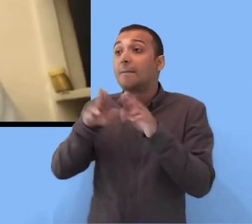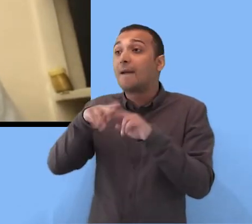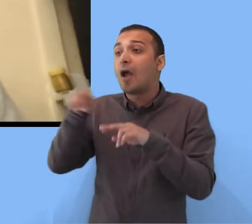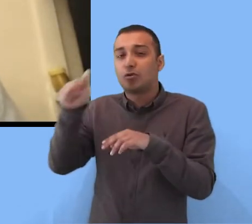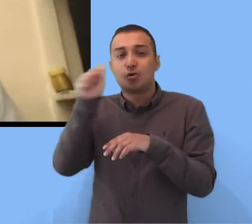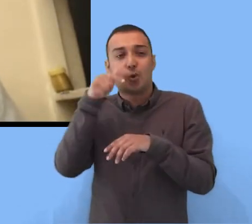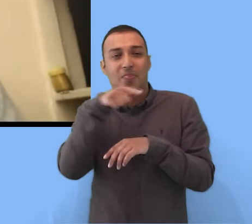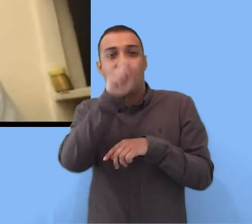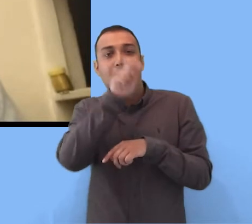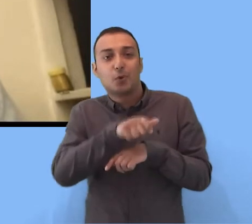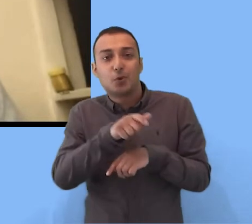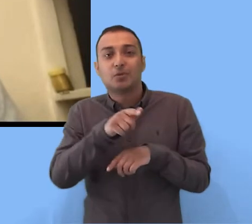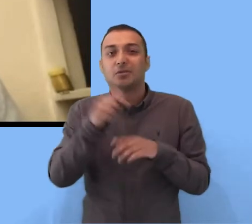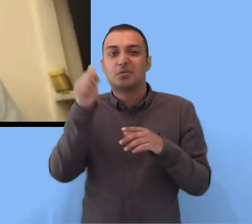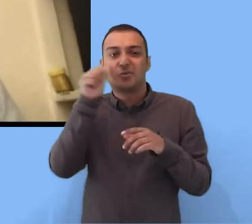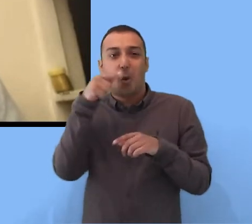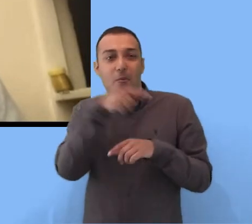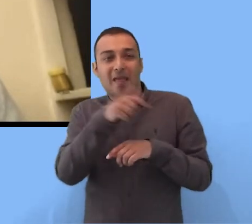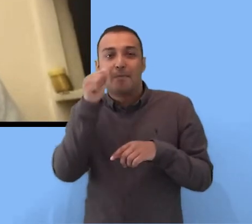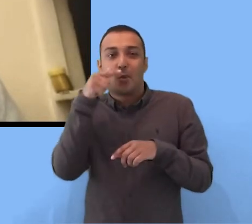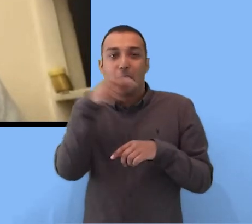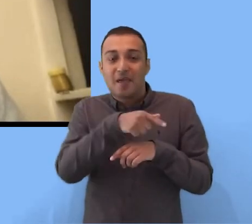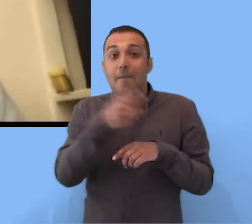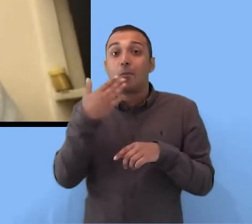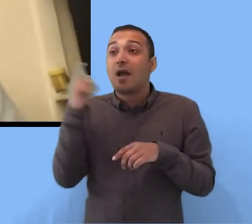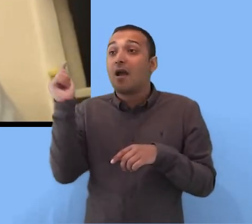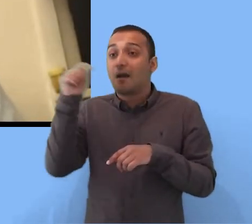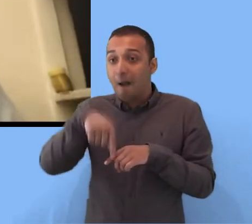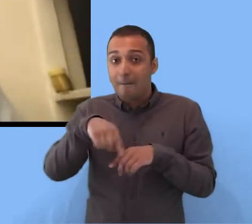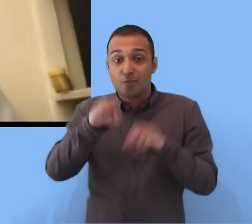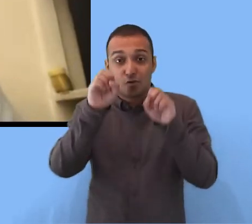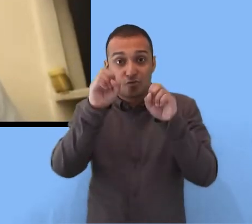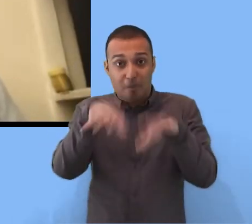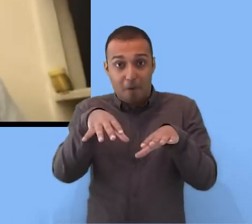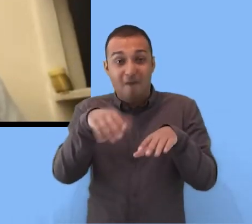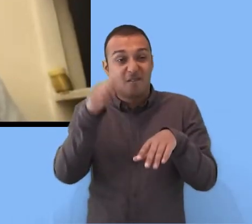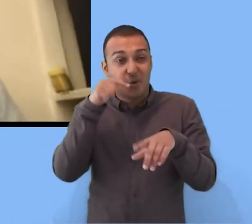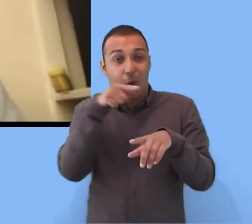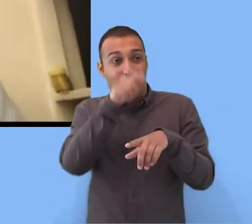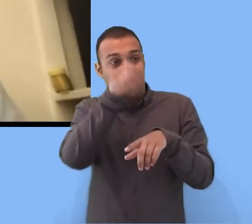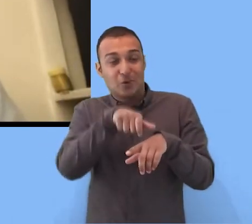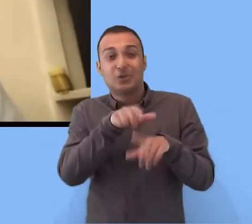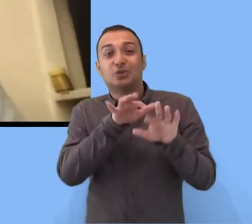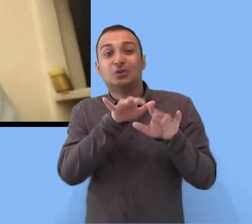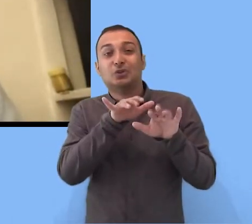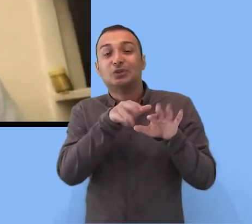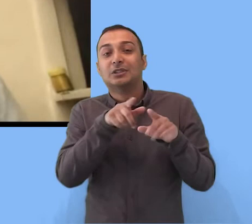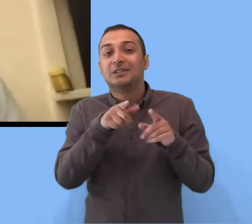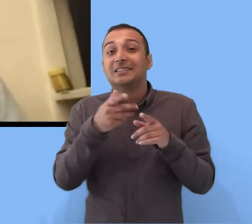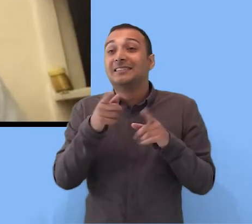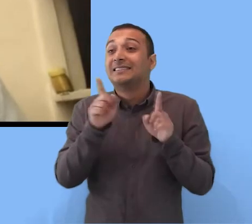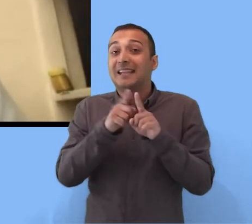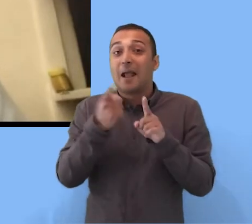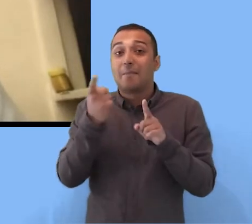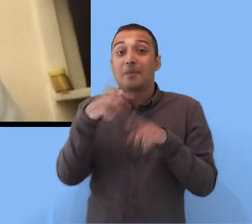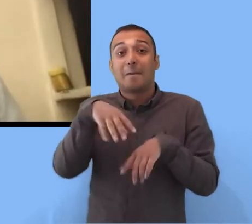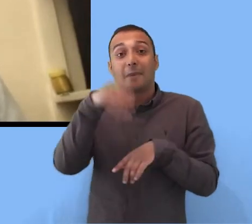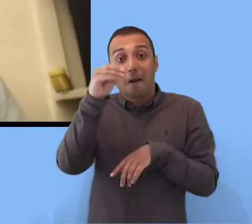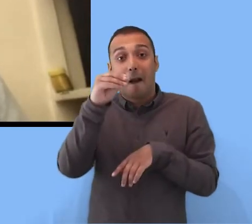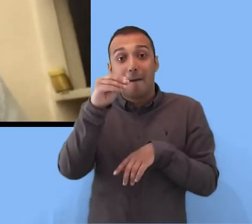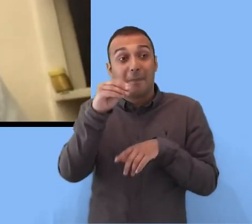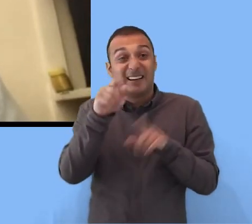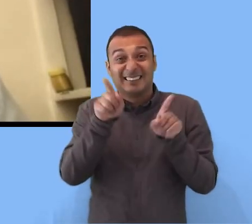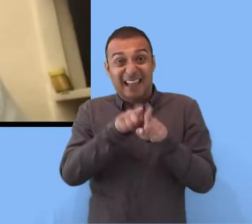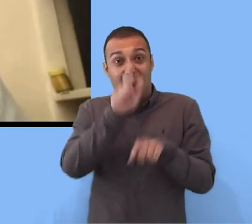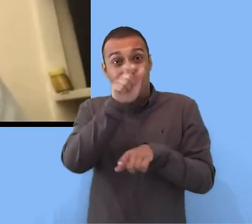familiar face for when their parents collect their child again, and a first point of call, you know, someone that they can talk to, get information